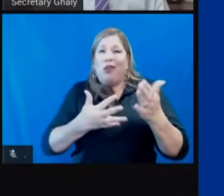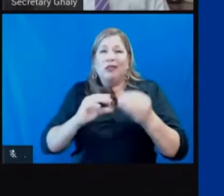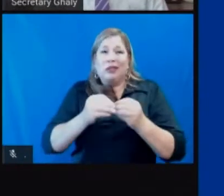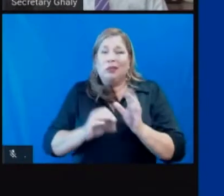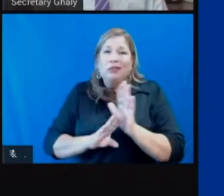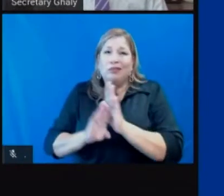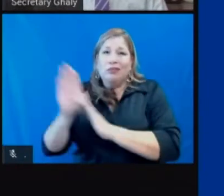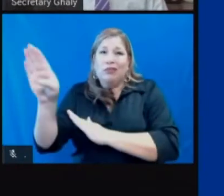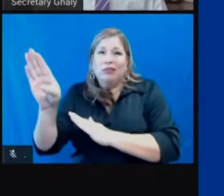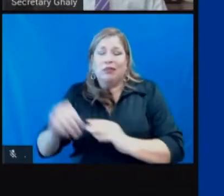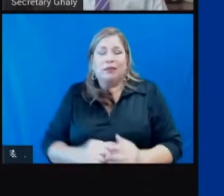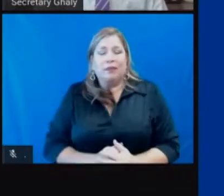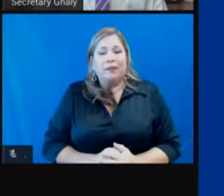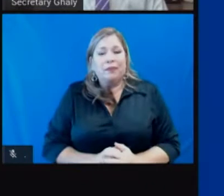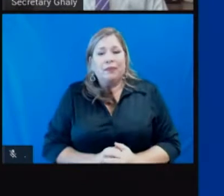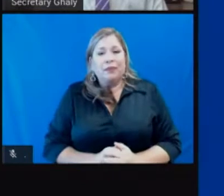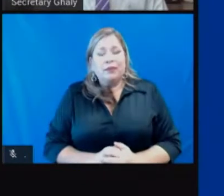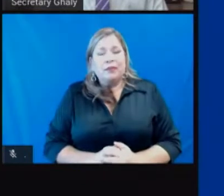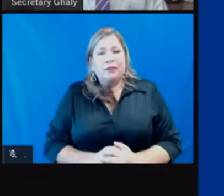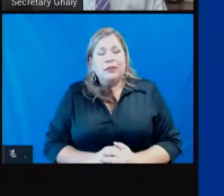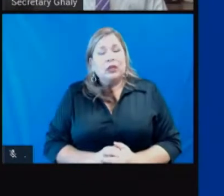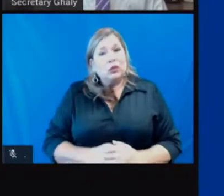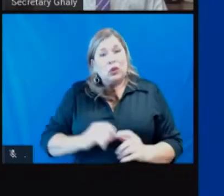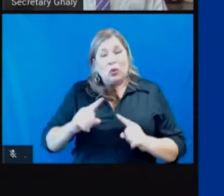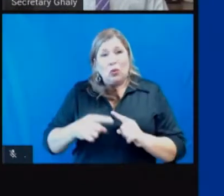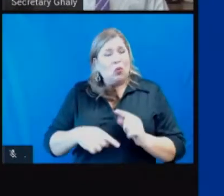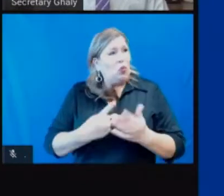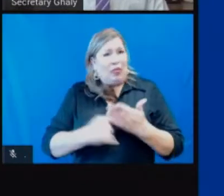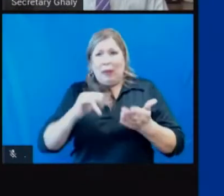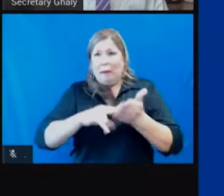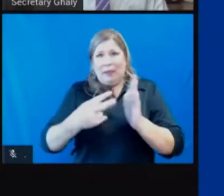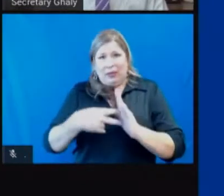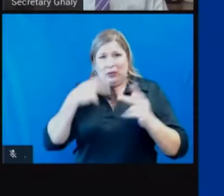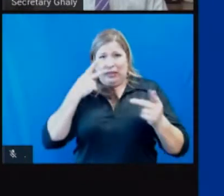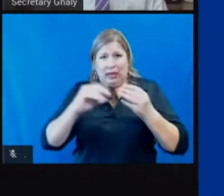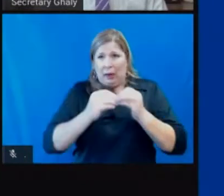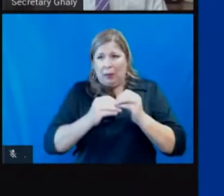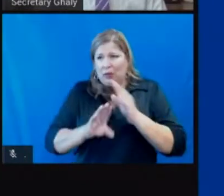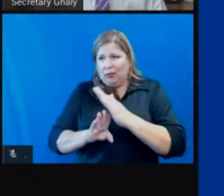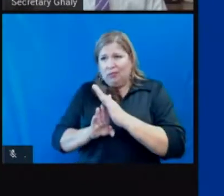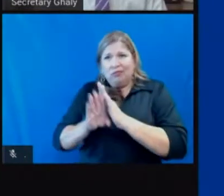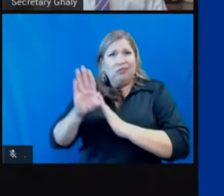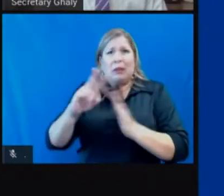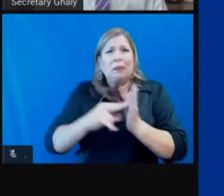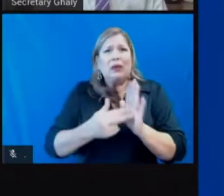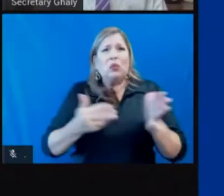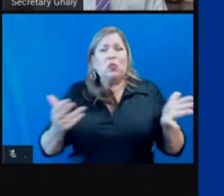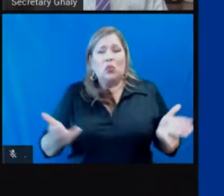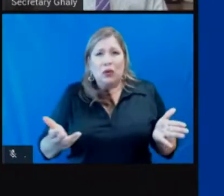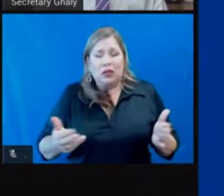So what does it mean when levels are this high across the state? Really means that activities that you